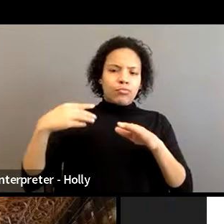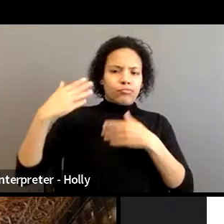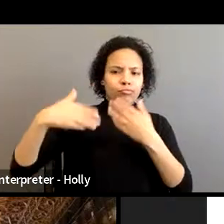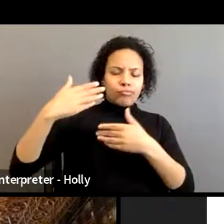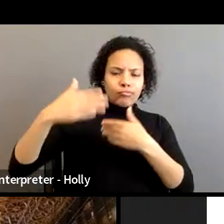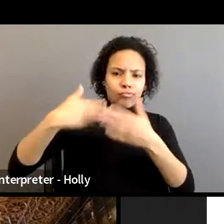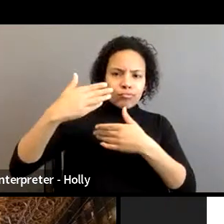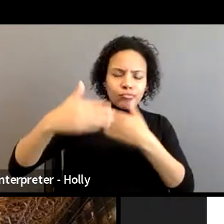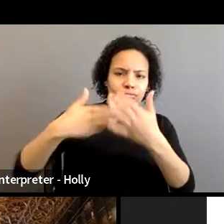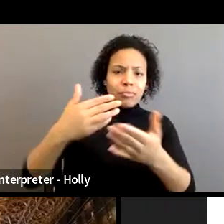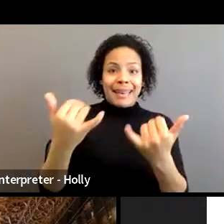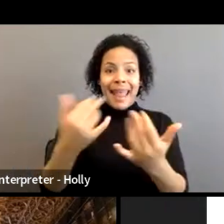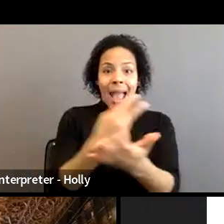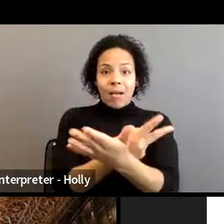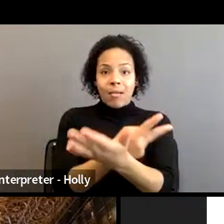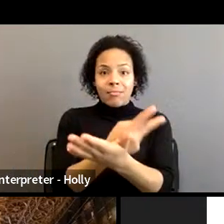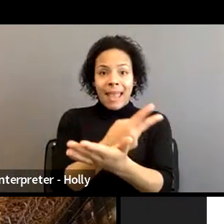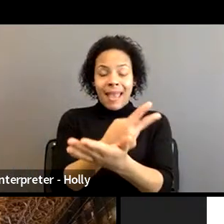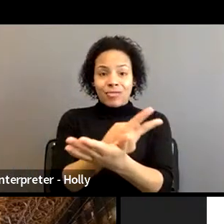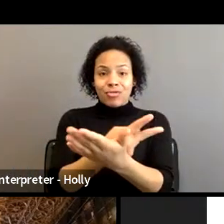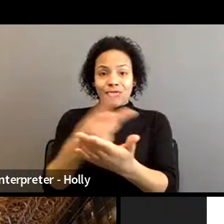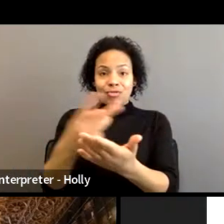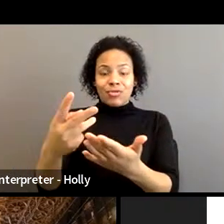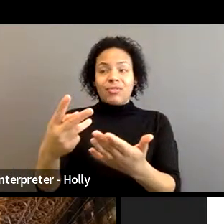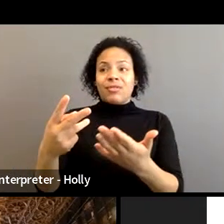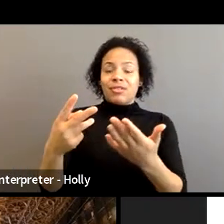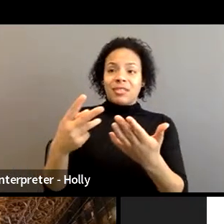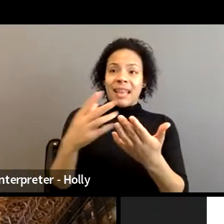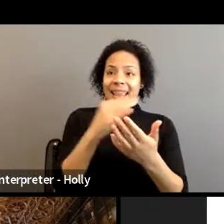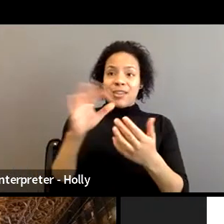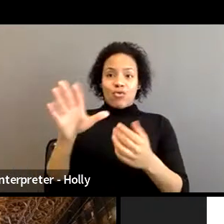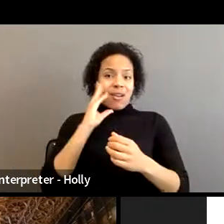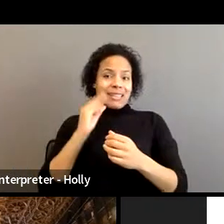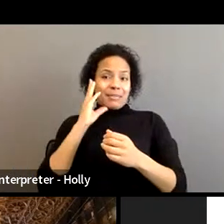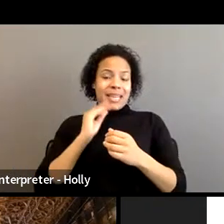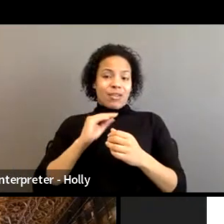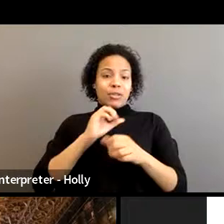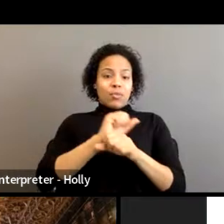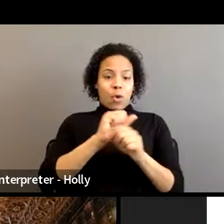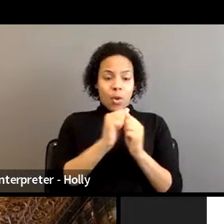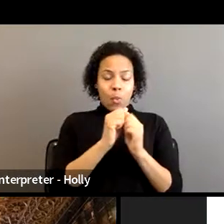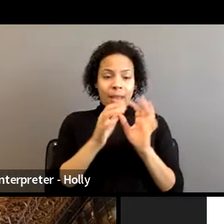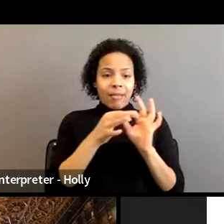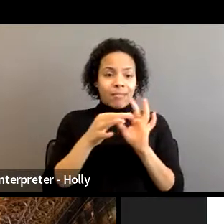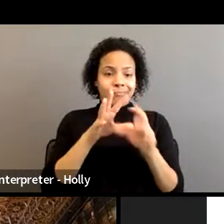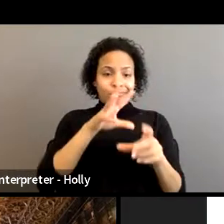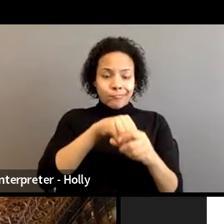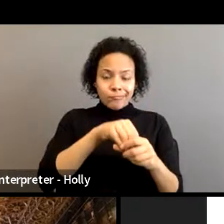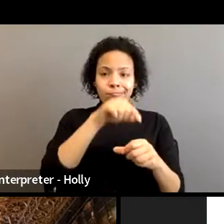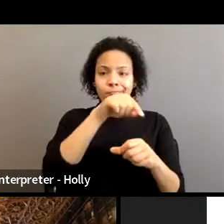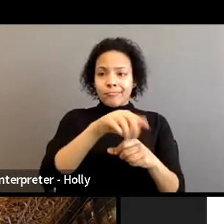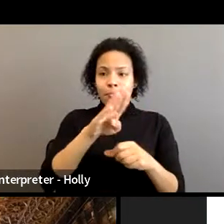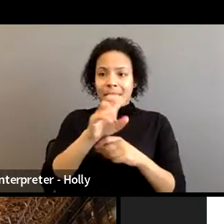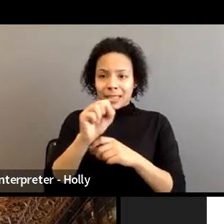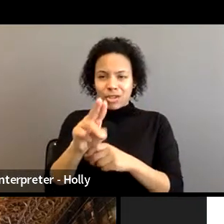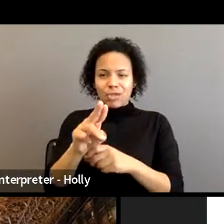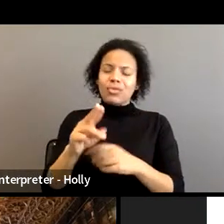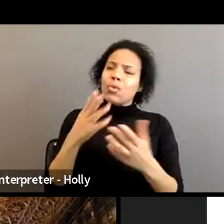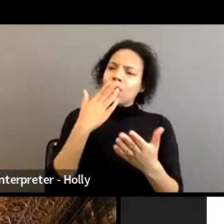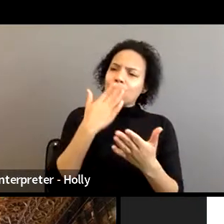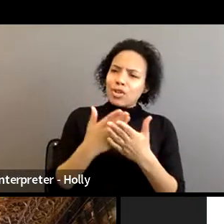your post-secondary chapter of your life. And so that's really exciting to see the grounding of